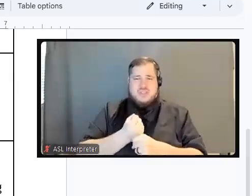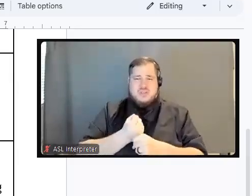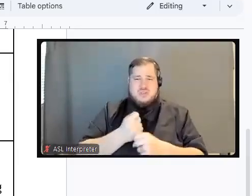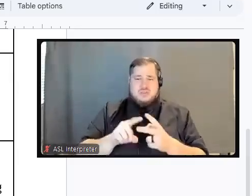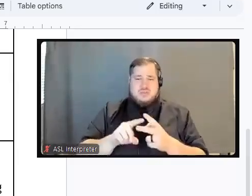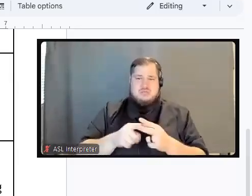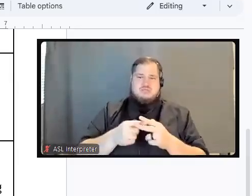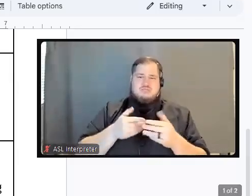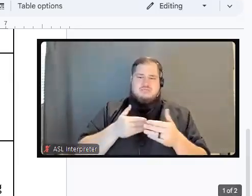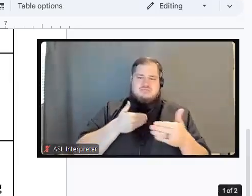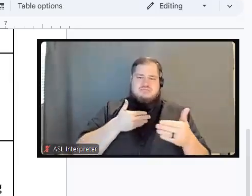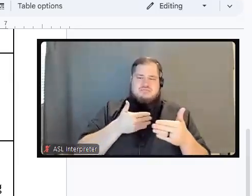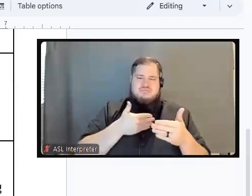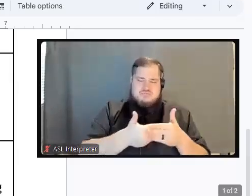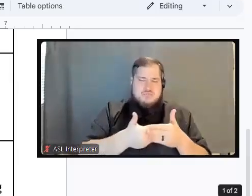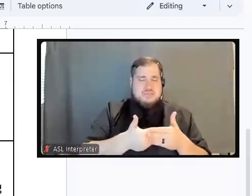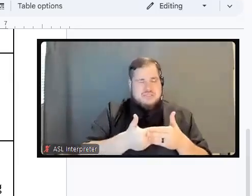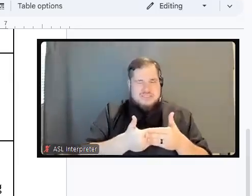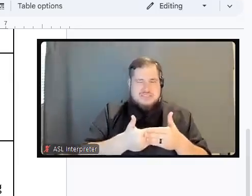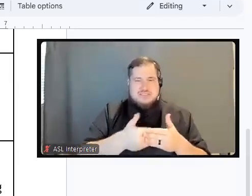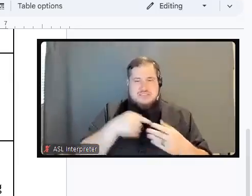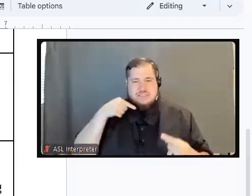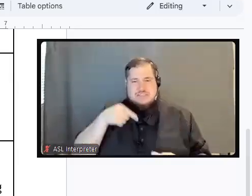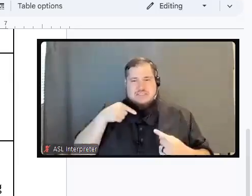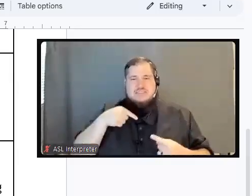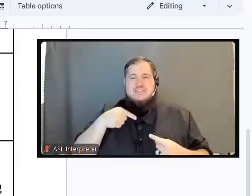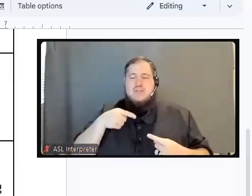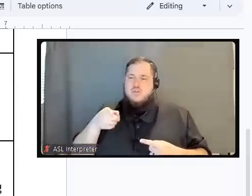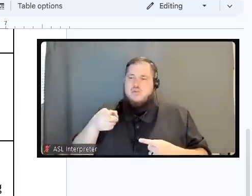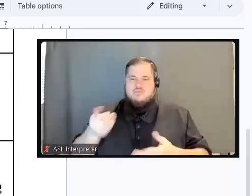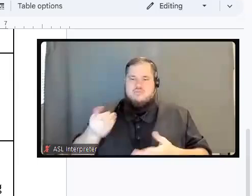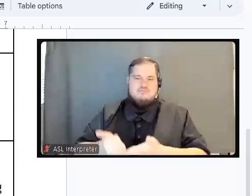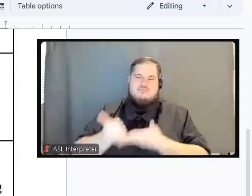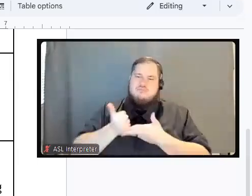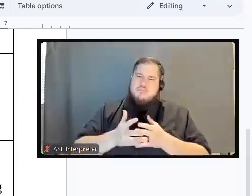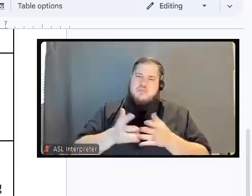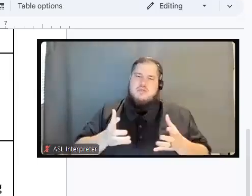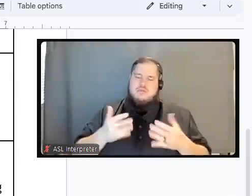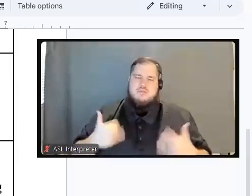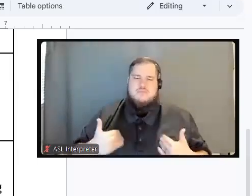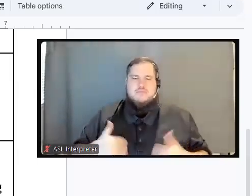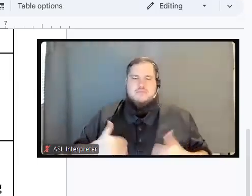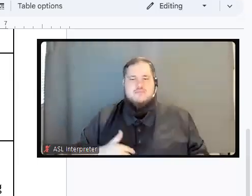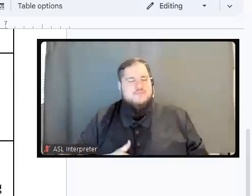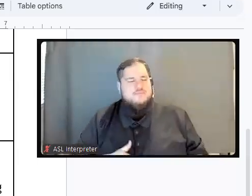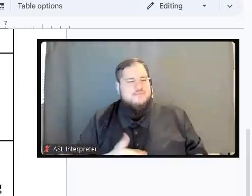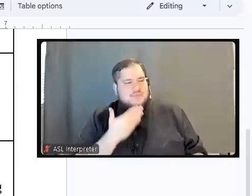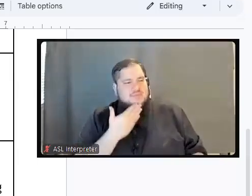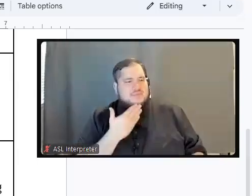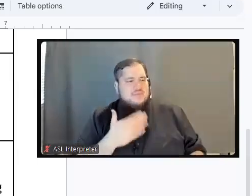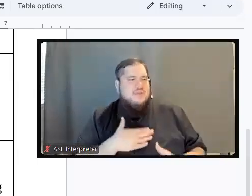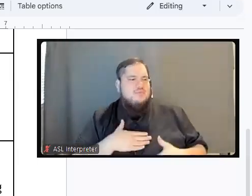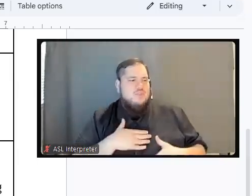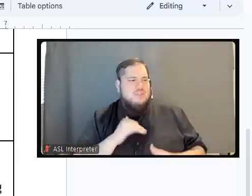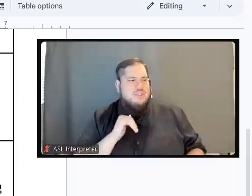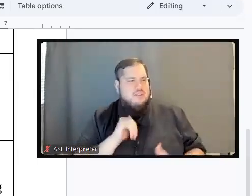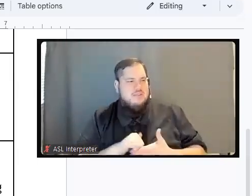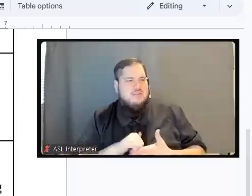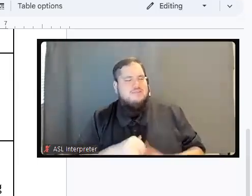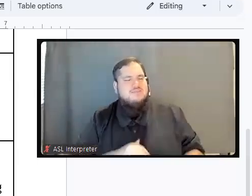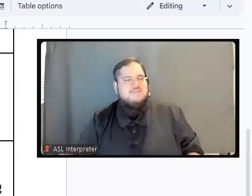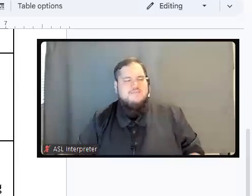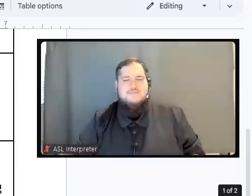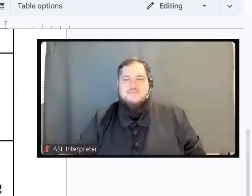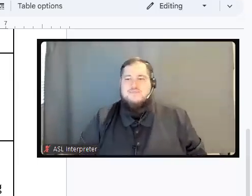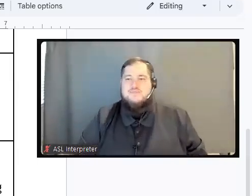you. You brought a nice rhythm to us. I appreciate it. I appreciate that. I really do. Yeah,